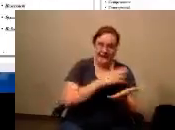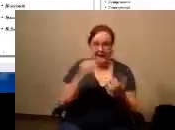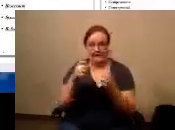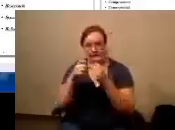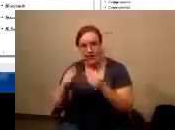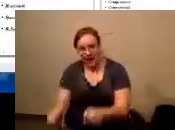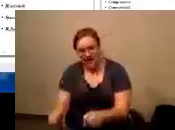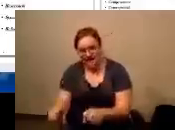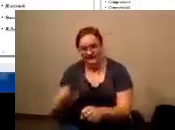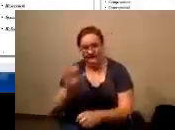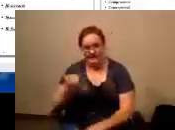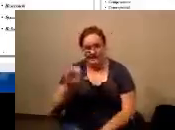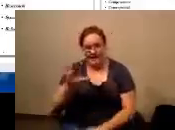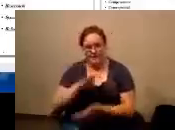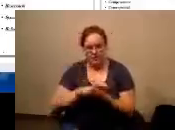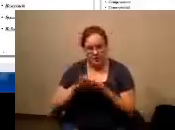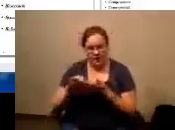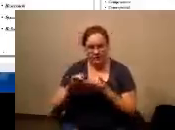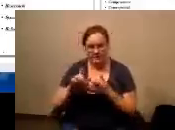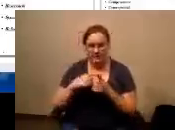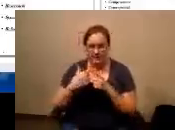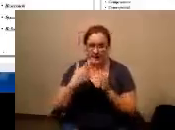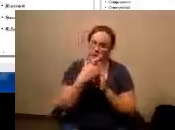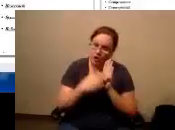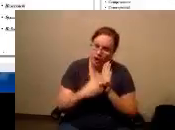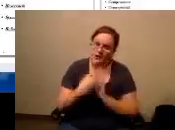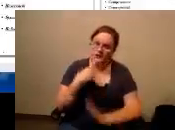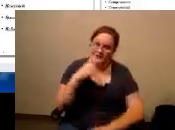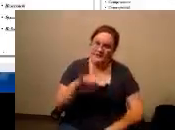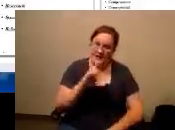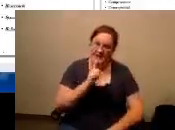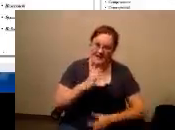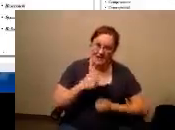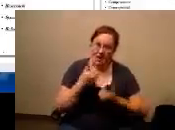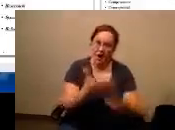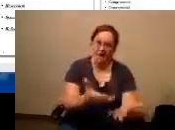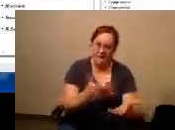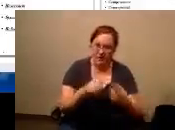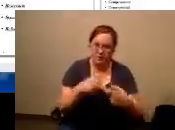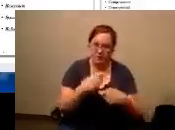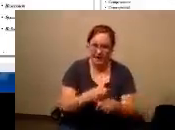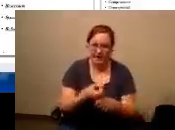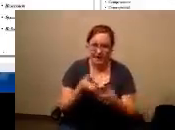or deposit that check, the law treats that as an offer to make a settlement.